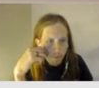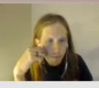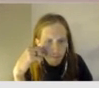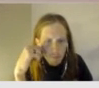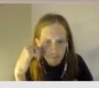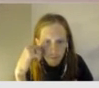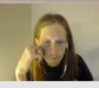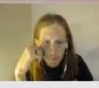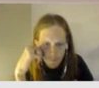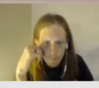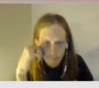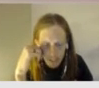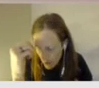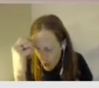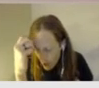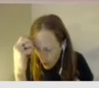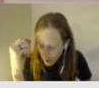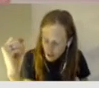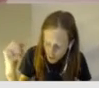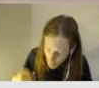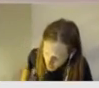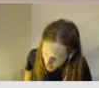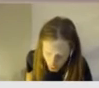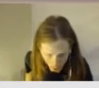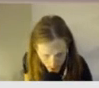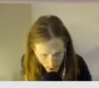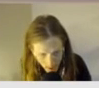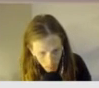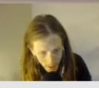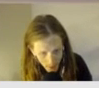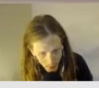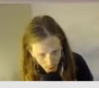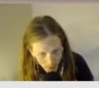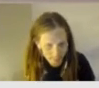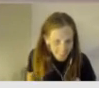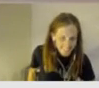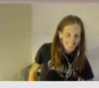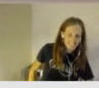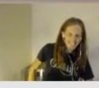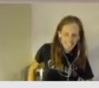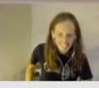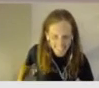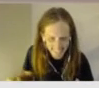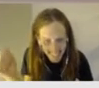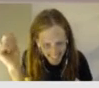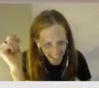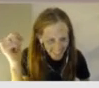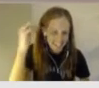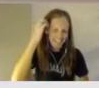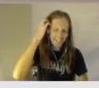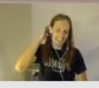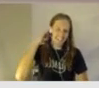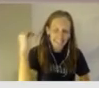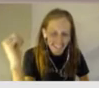public awareness about them. So speaking of social injustice, what gear do you use? What gear? Like yeah.